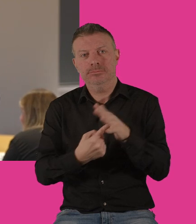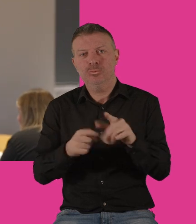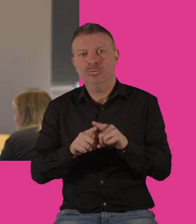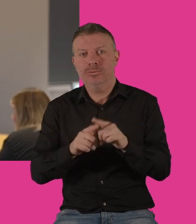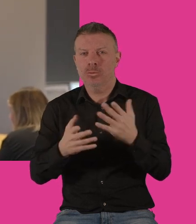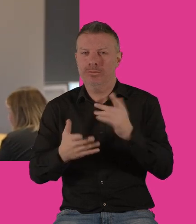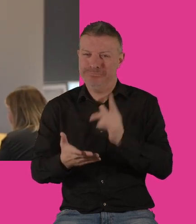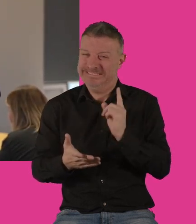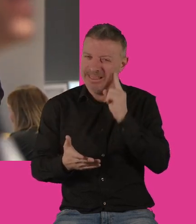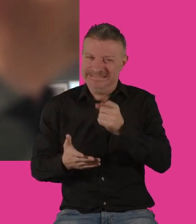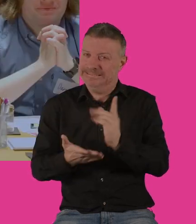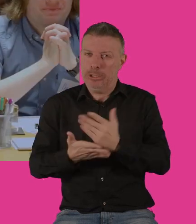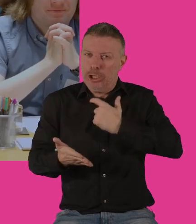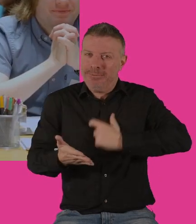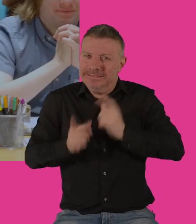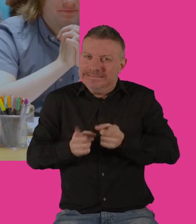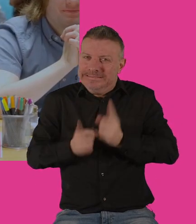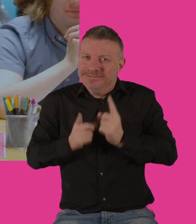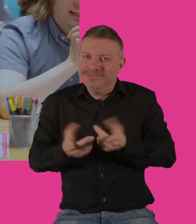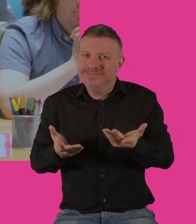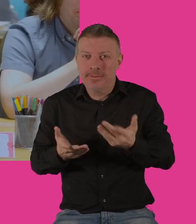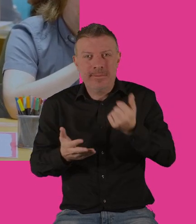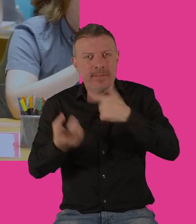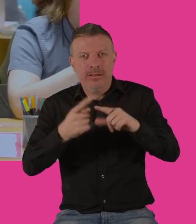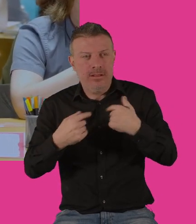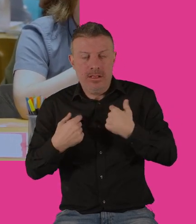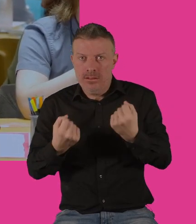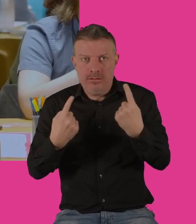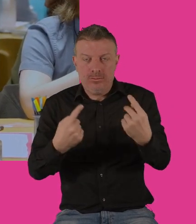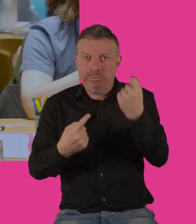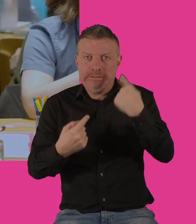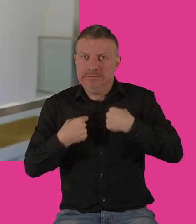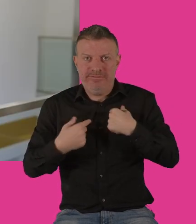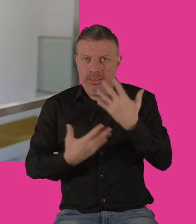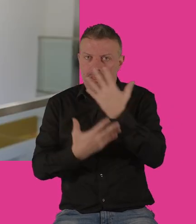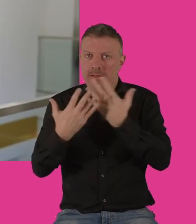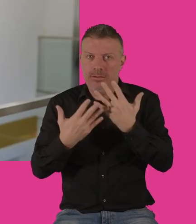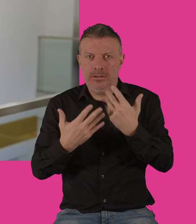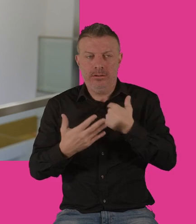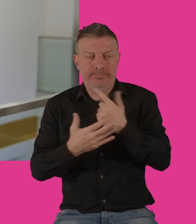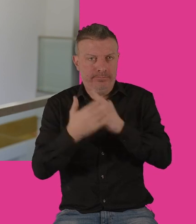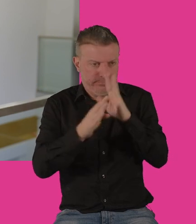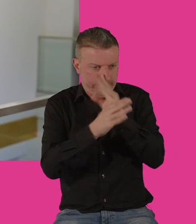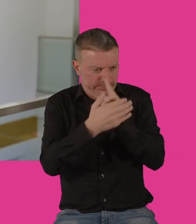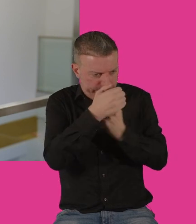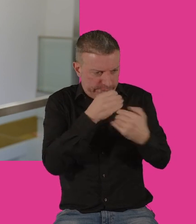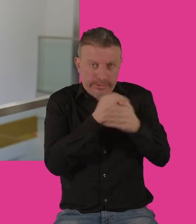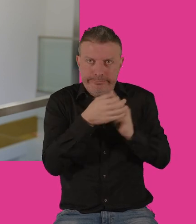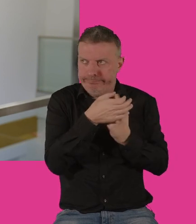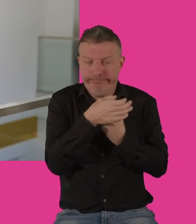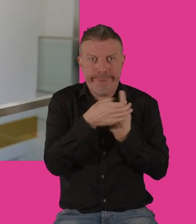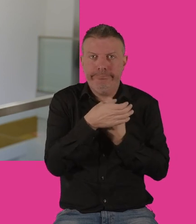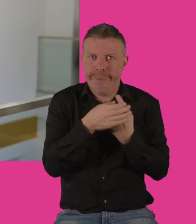I suppose it's that human element. A lot of people often feel misunderstood when they go into traditional